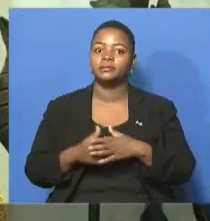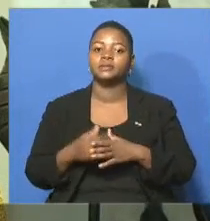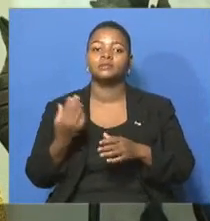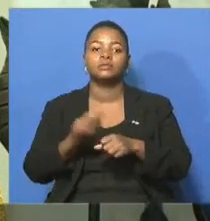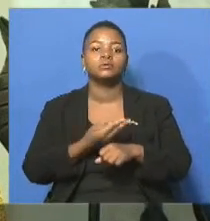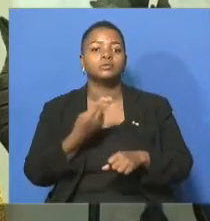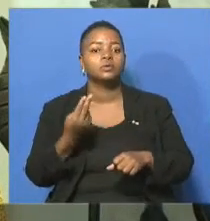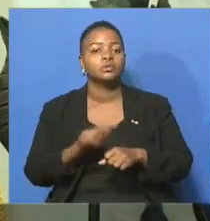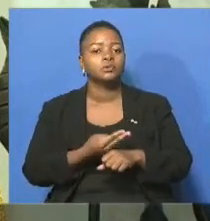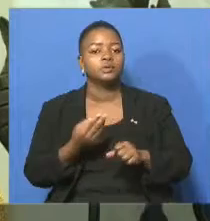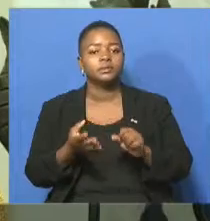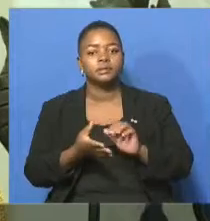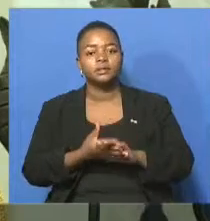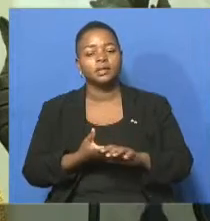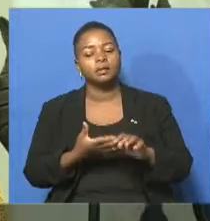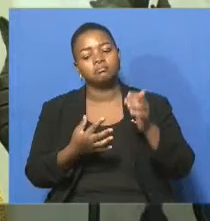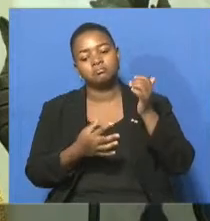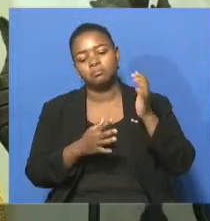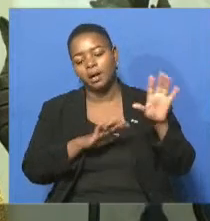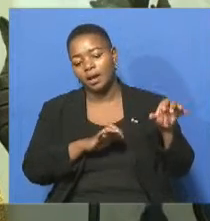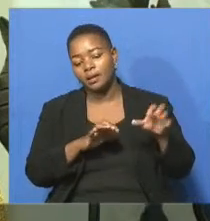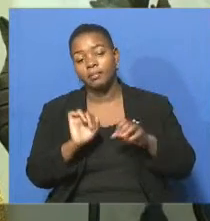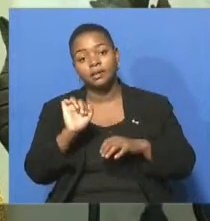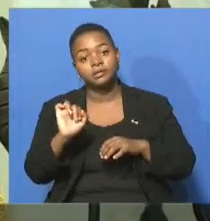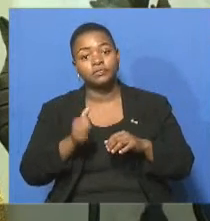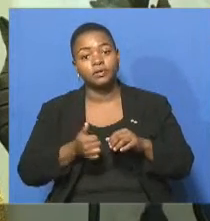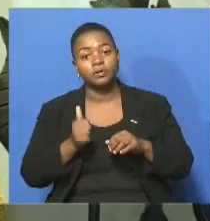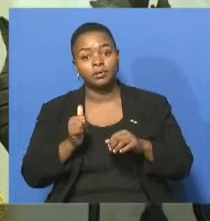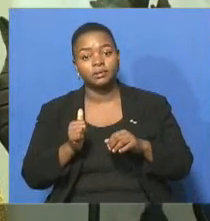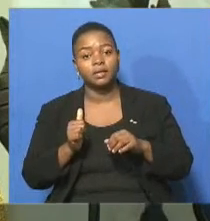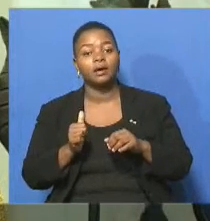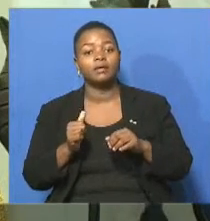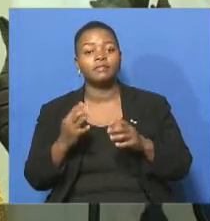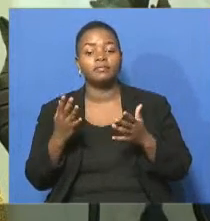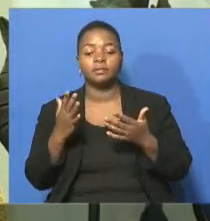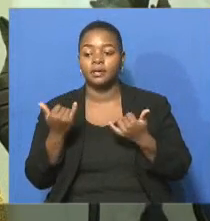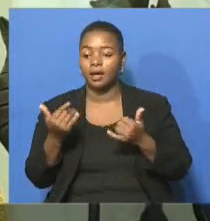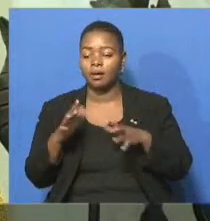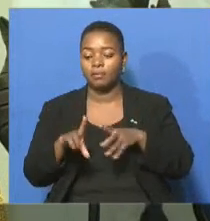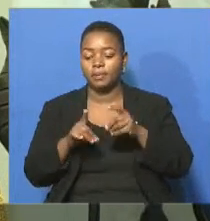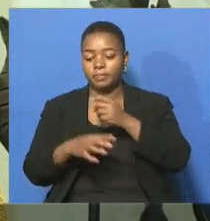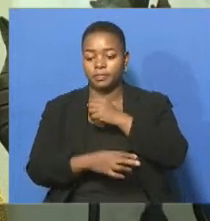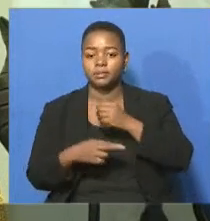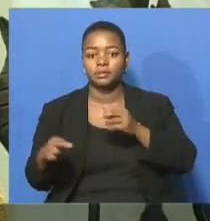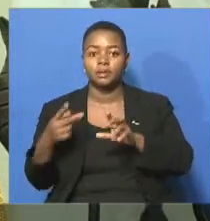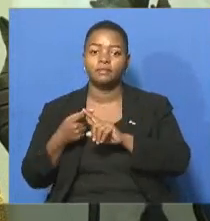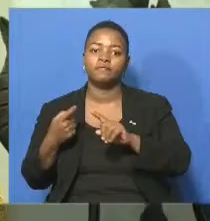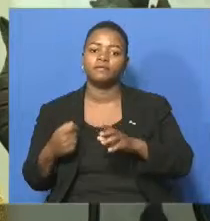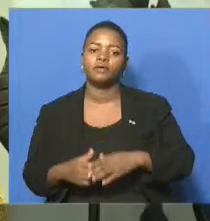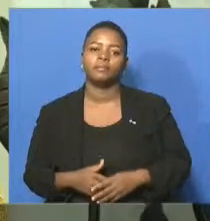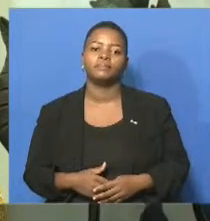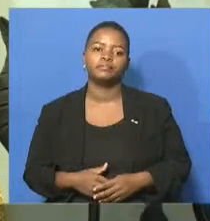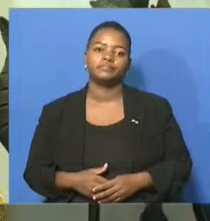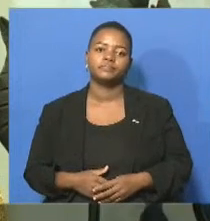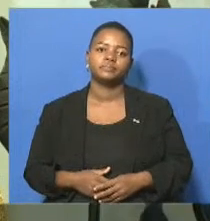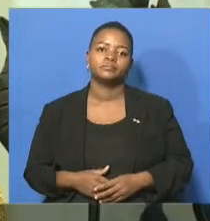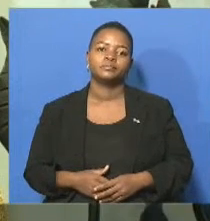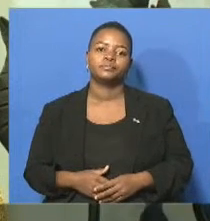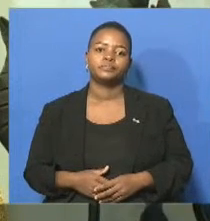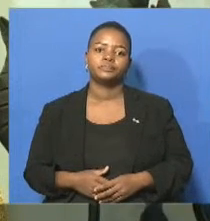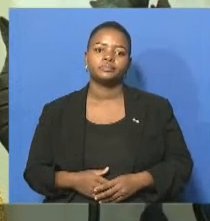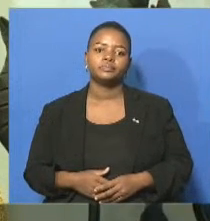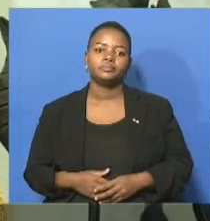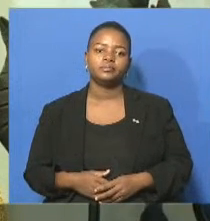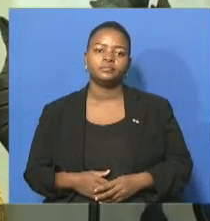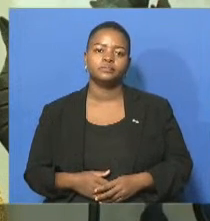livestock at a subsistence level. So the issues around the repercussions of crime and how they affect an ordinary